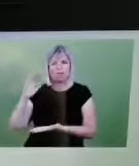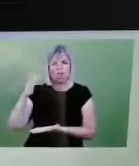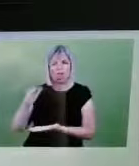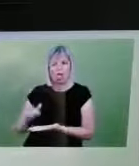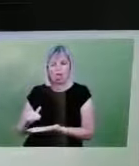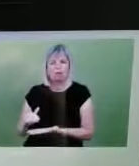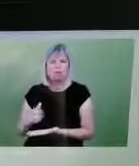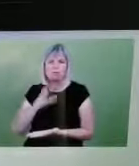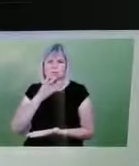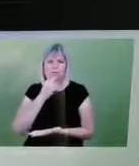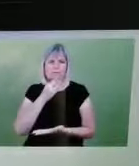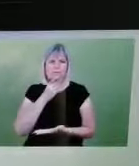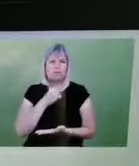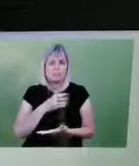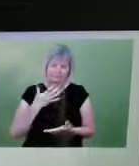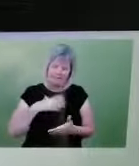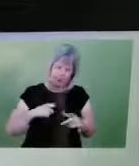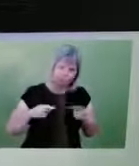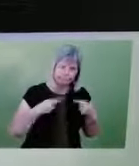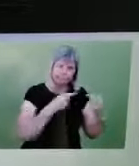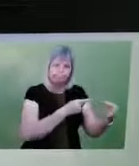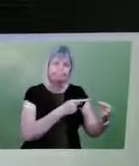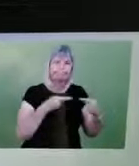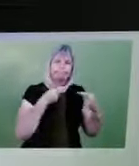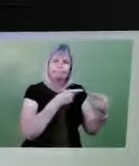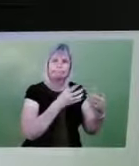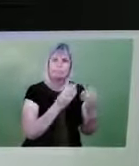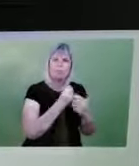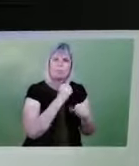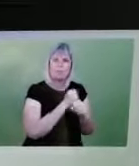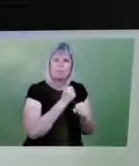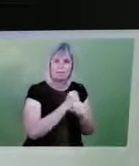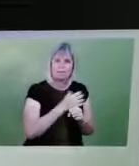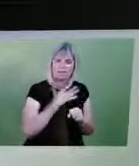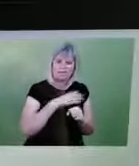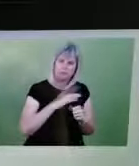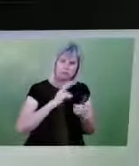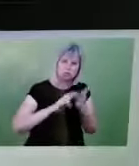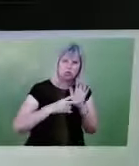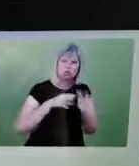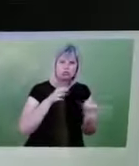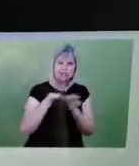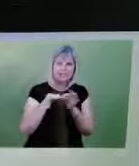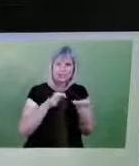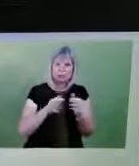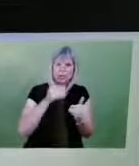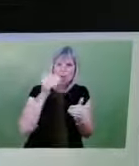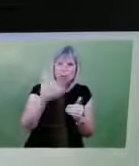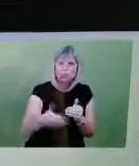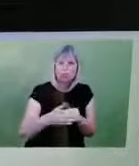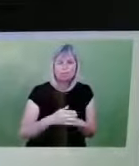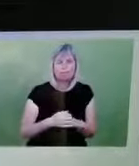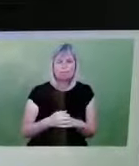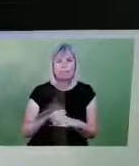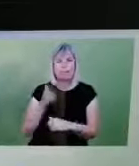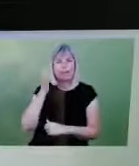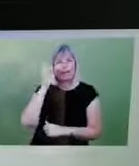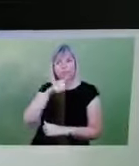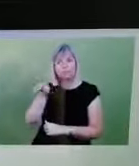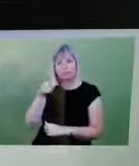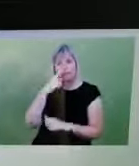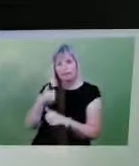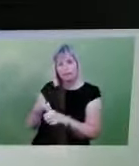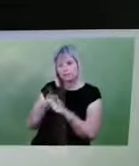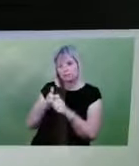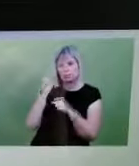central government, so it must be linked to a mass campaigning strategy. Councillors can support the campaign by arguing for budgets that meet the needs of their